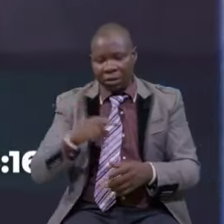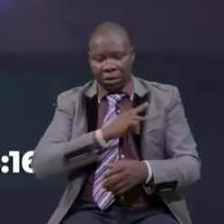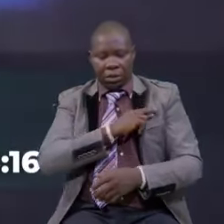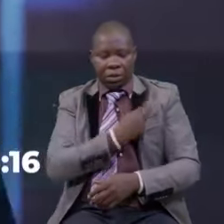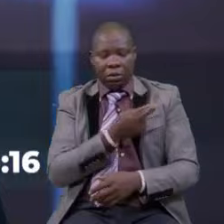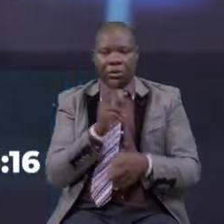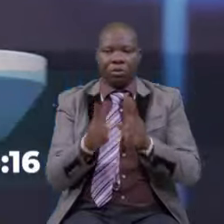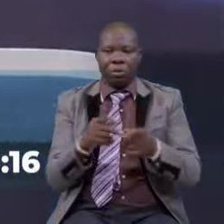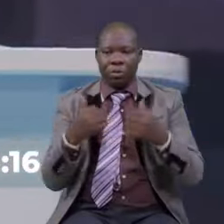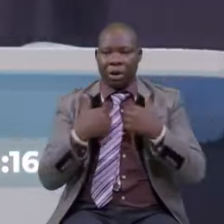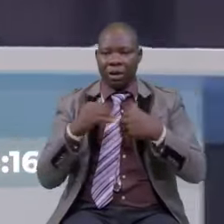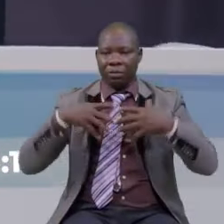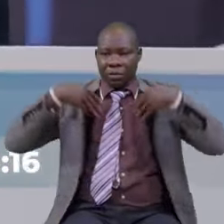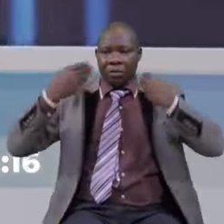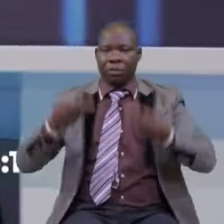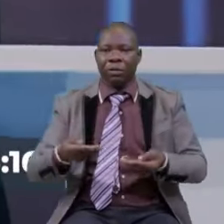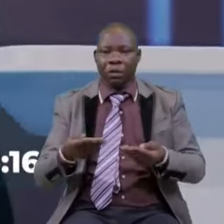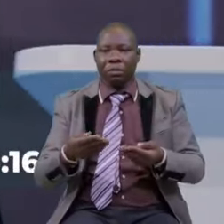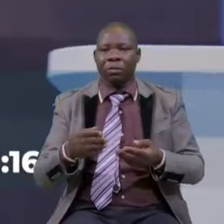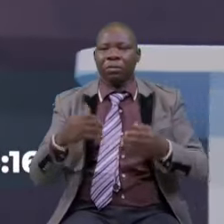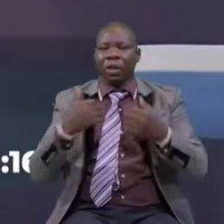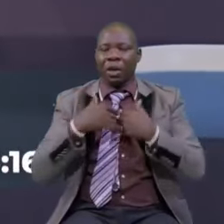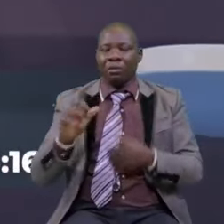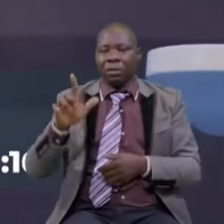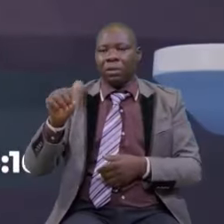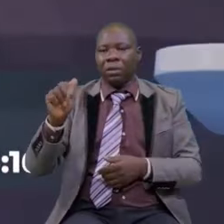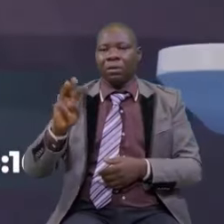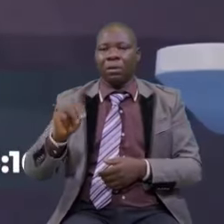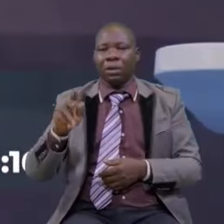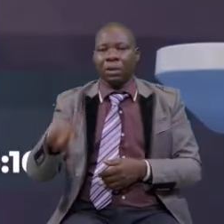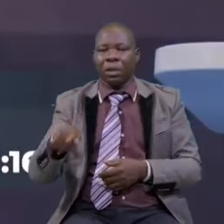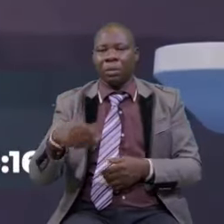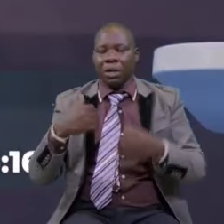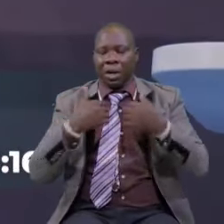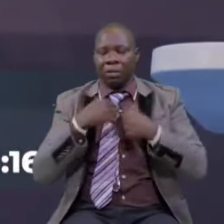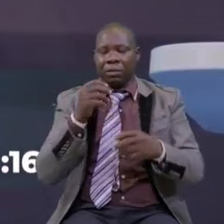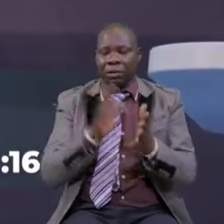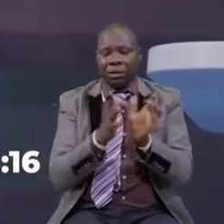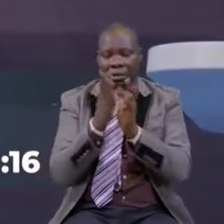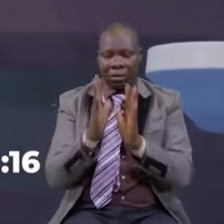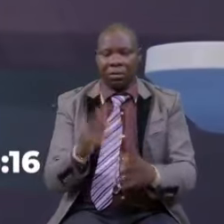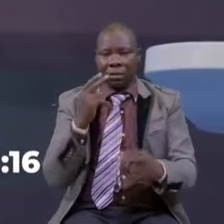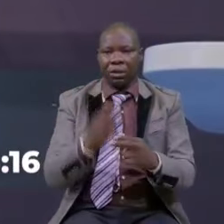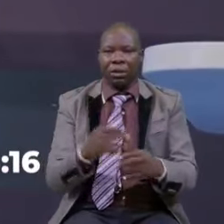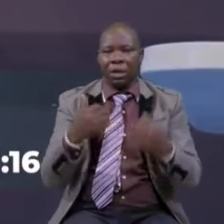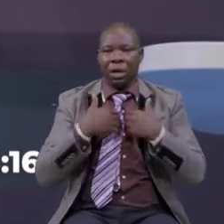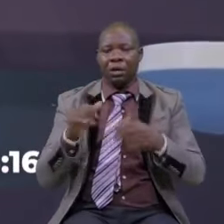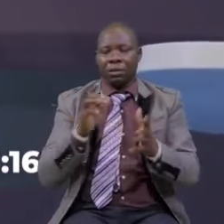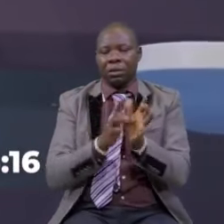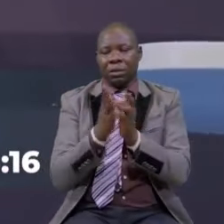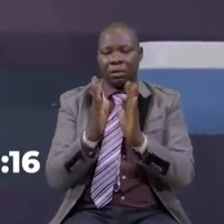having profession, having lamb, having Christian name, having Christian